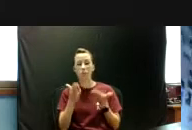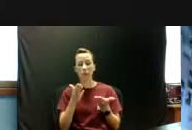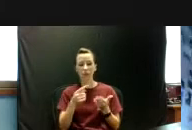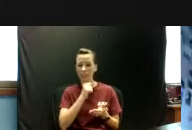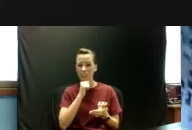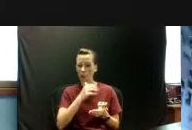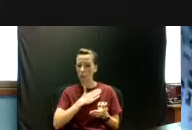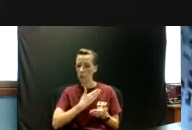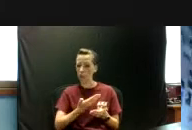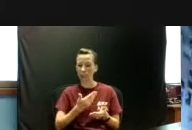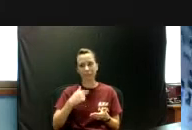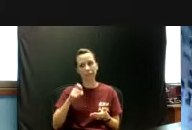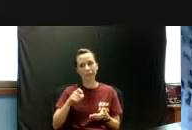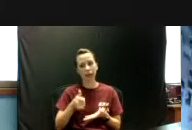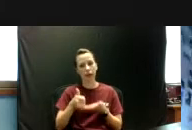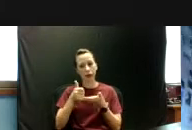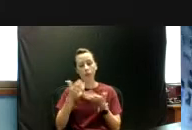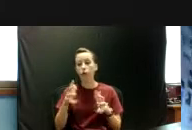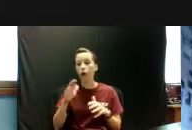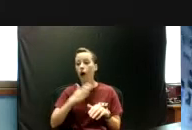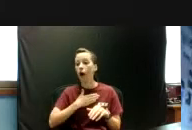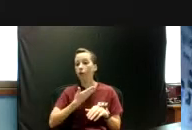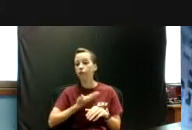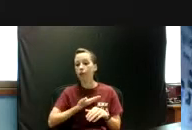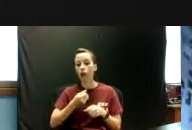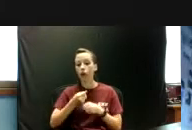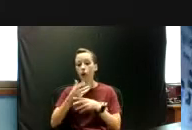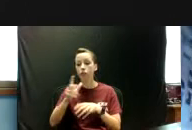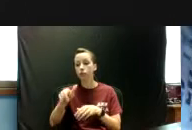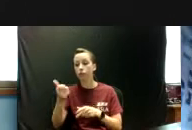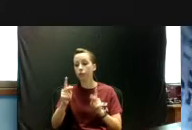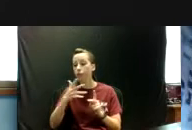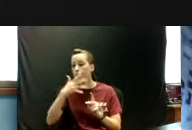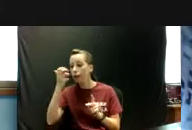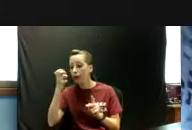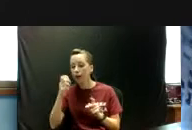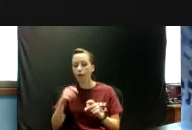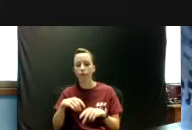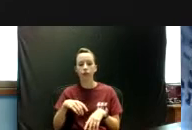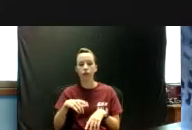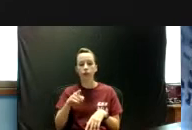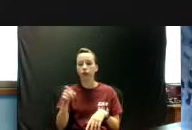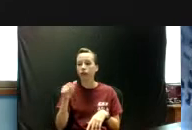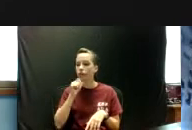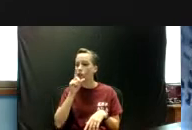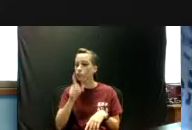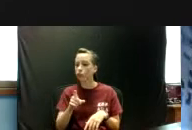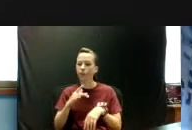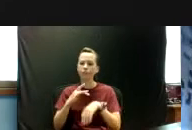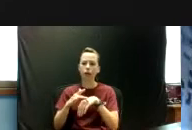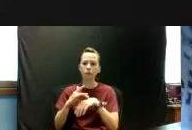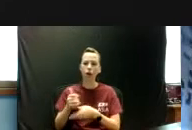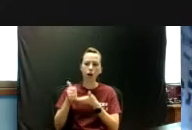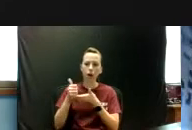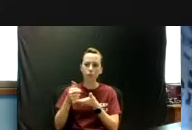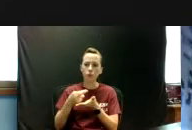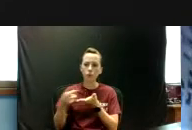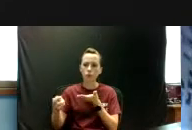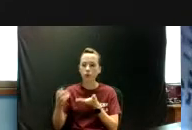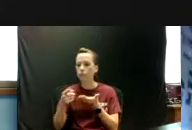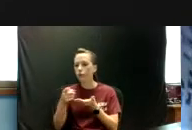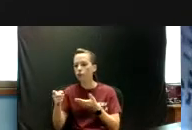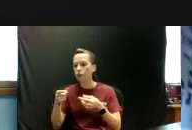They're afraid to upset or anger others, unable to describe their feelings or needs. They're unsure of available help or resources, or struggling with symptoms of